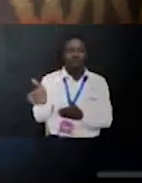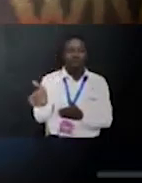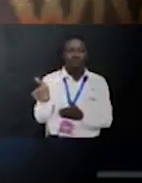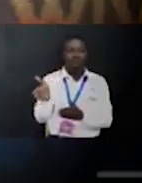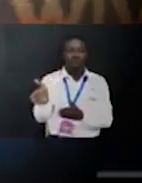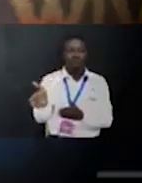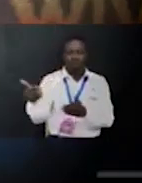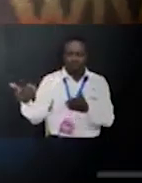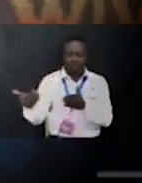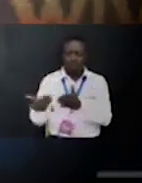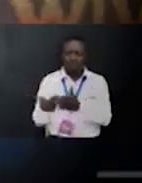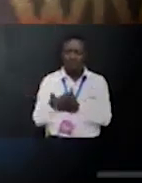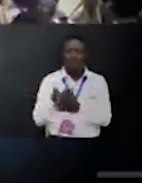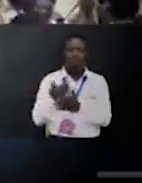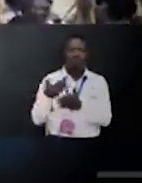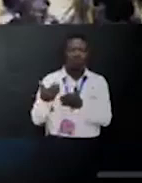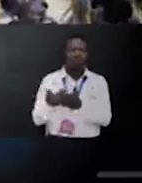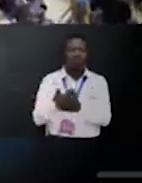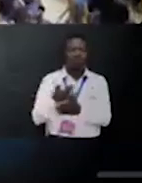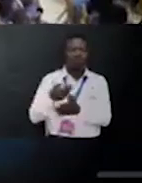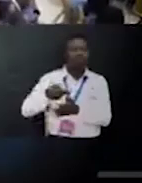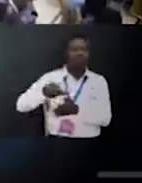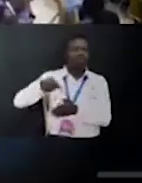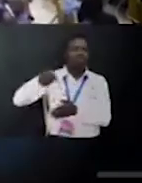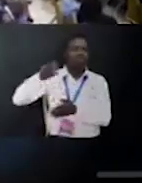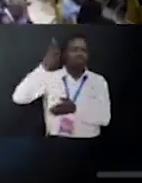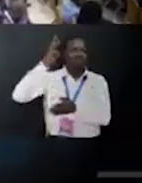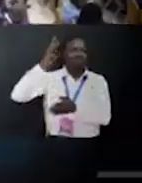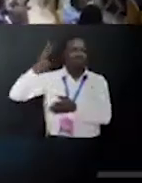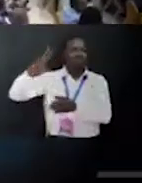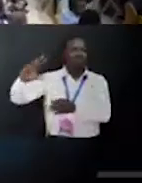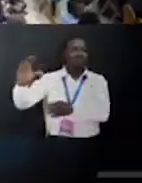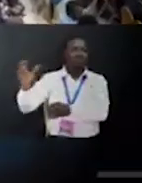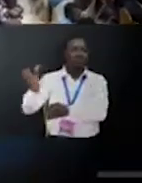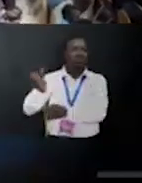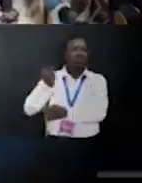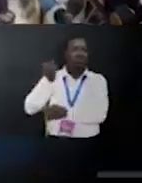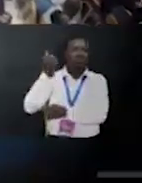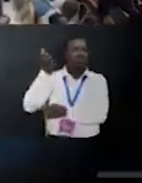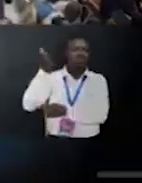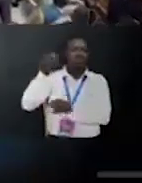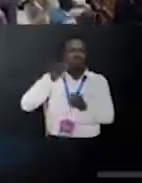new heights will. There must be new heights even today.